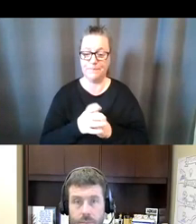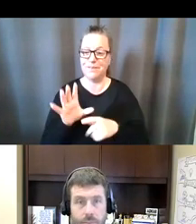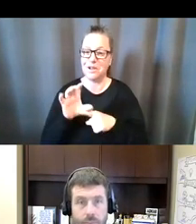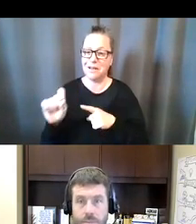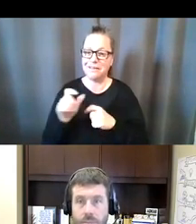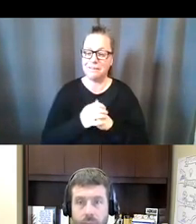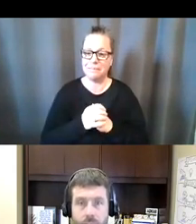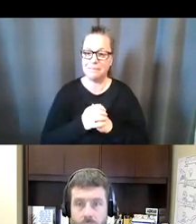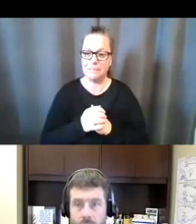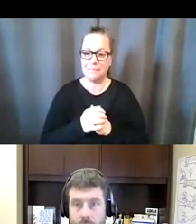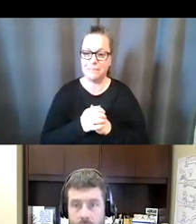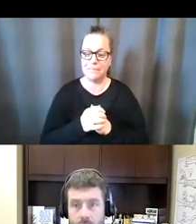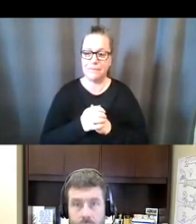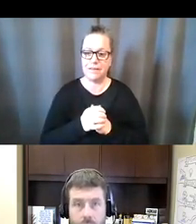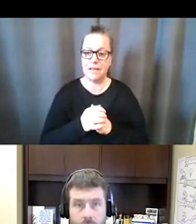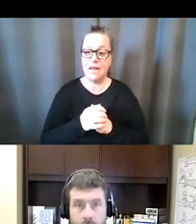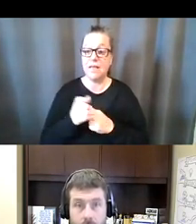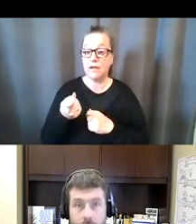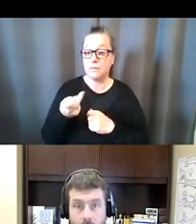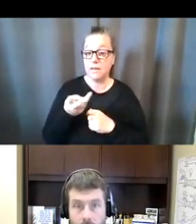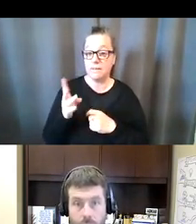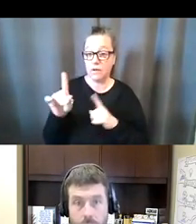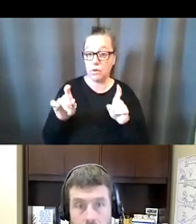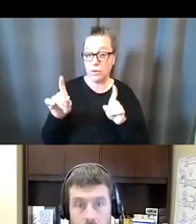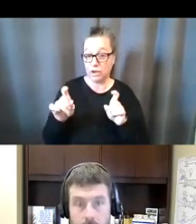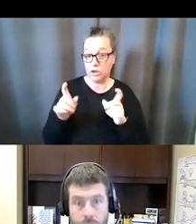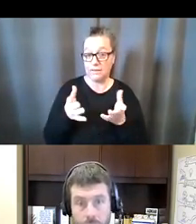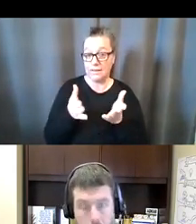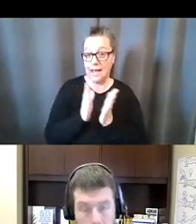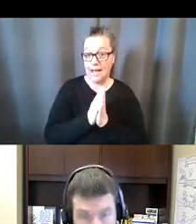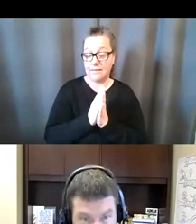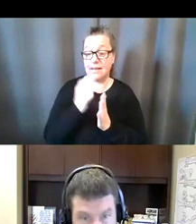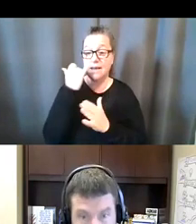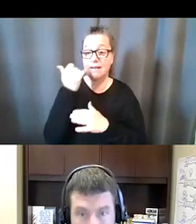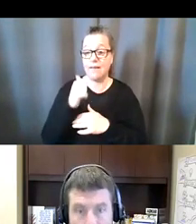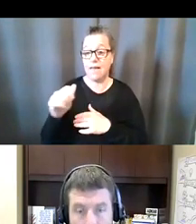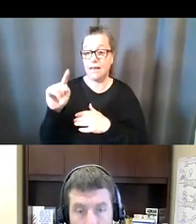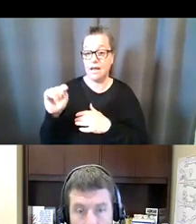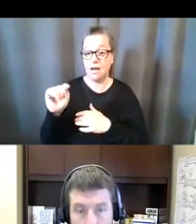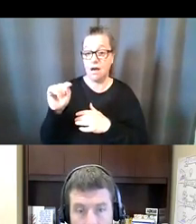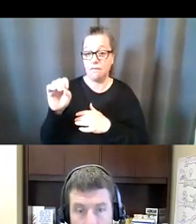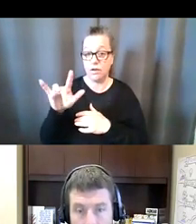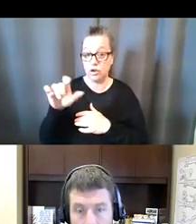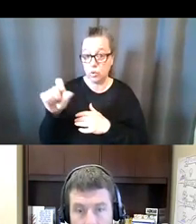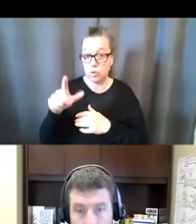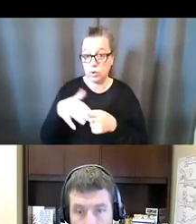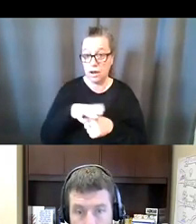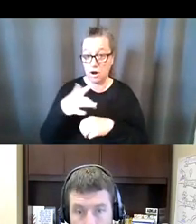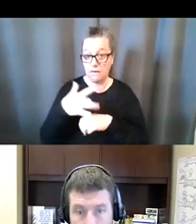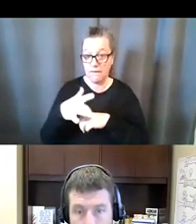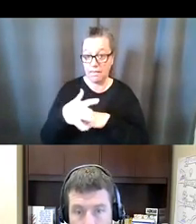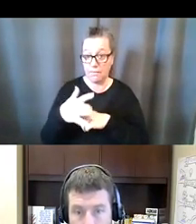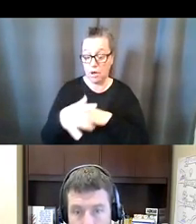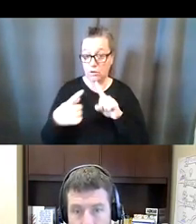Awesome. There's been a few questions in here asking if any of the tools that you covered would be available to